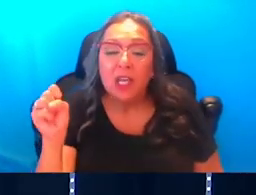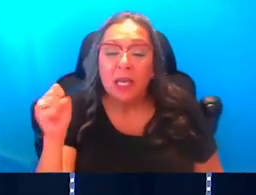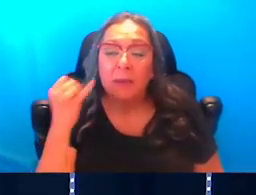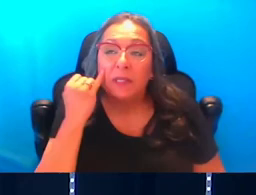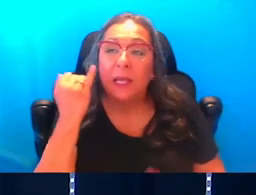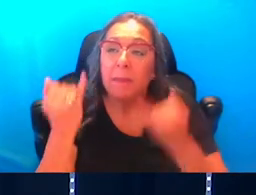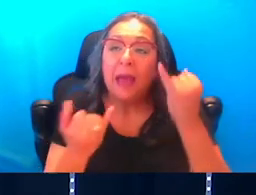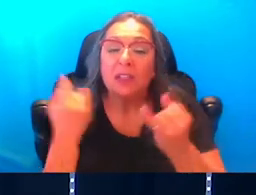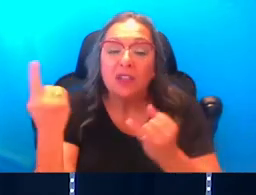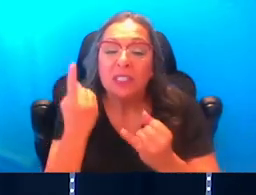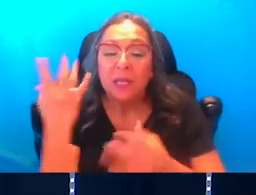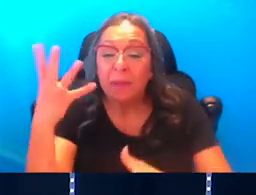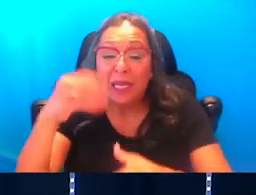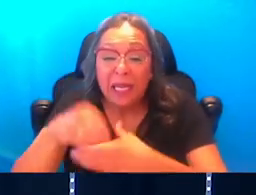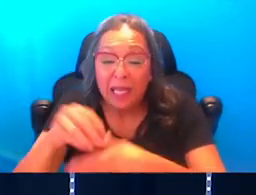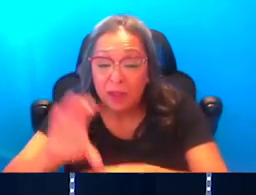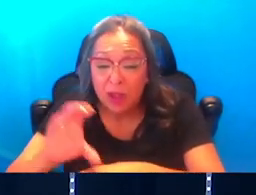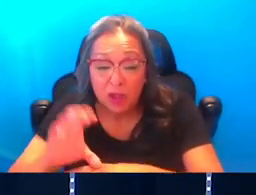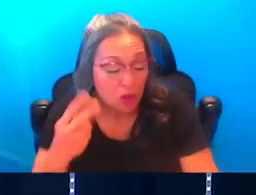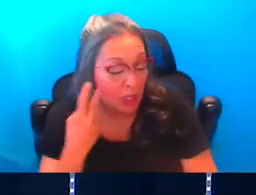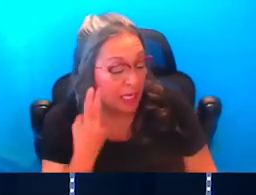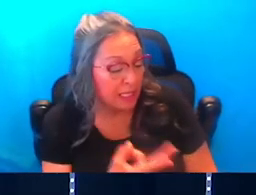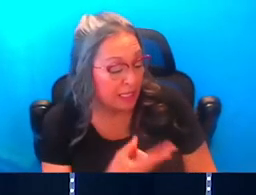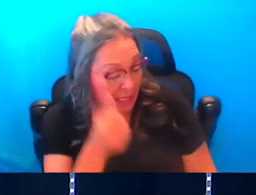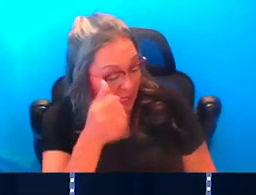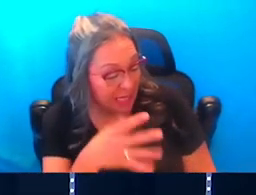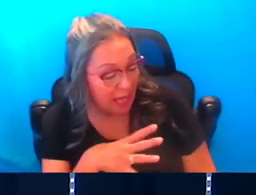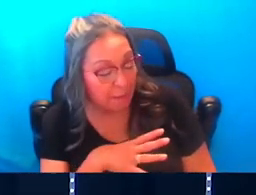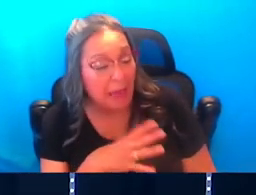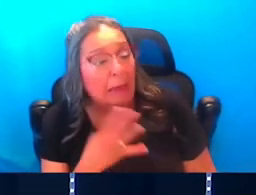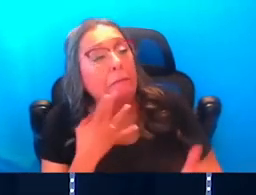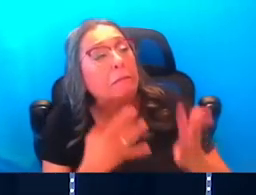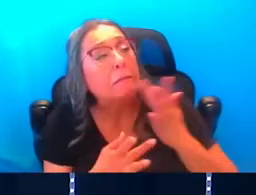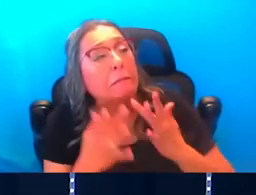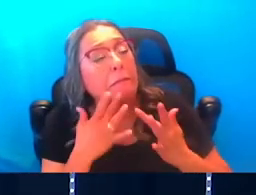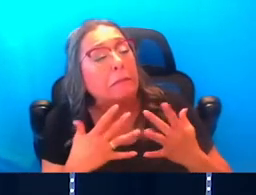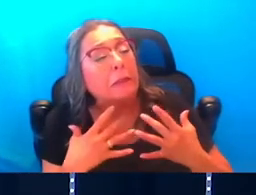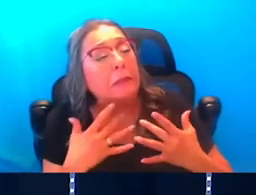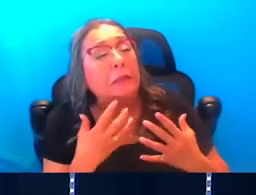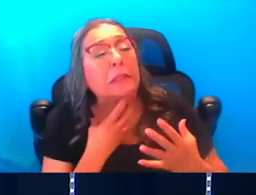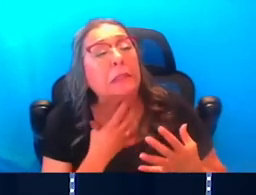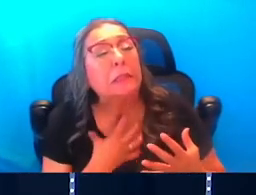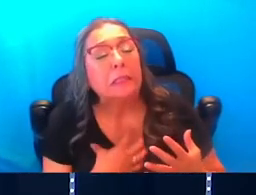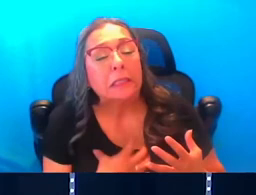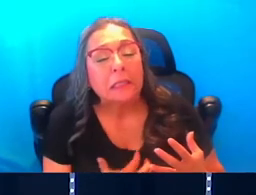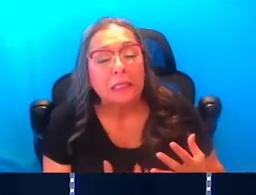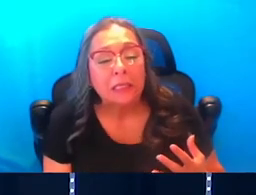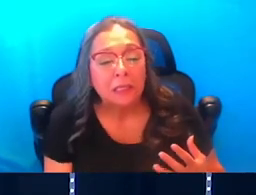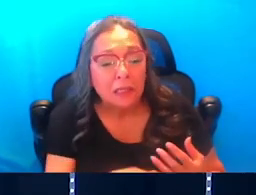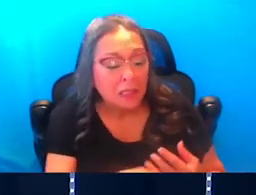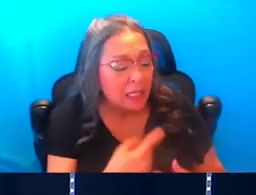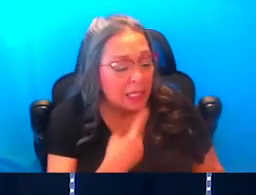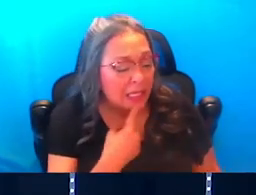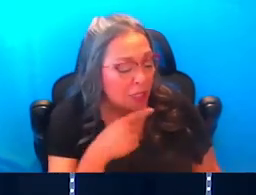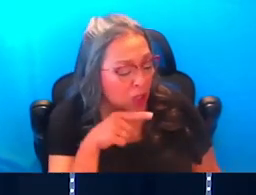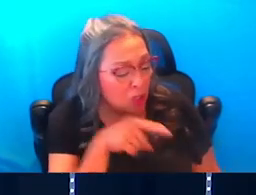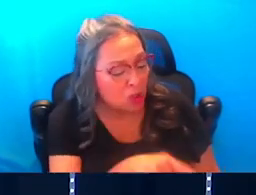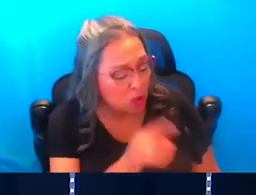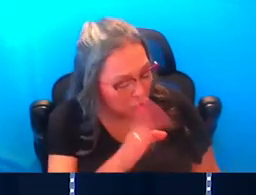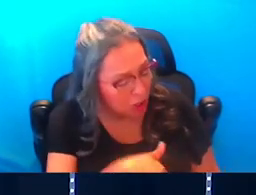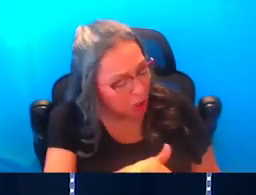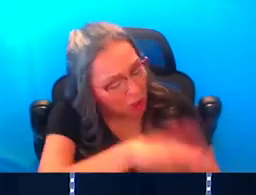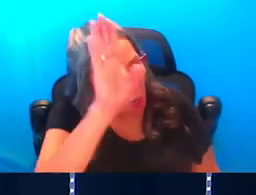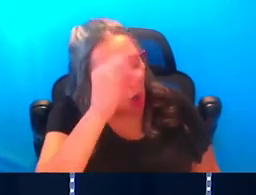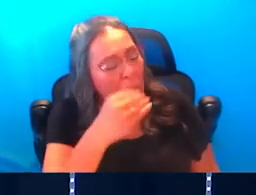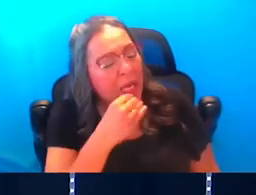church, in the same church, sees this guy, sees the situation he's in, and says, you know what? You ought to eat a sandwich. Man, go eat a